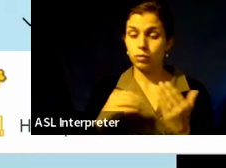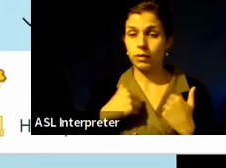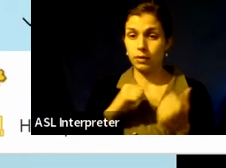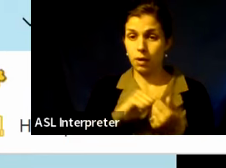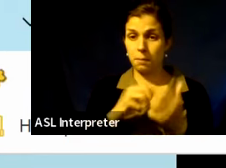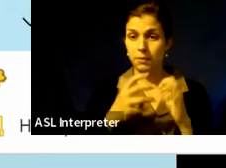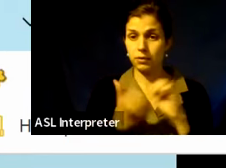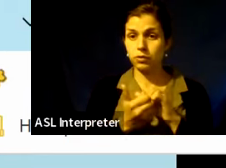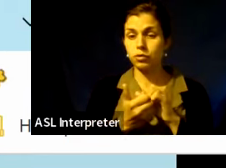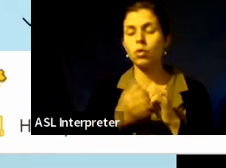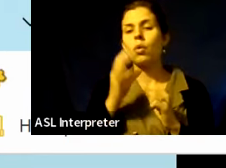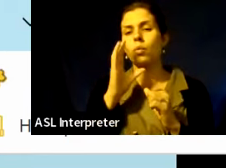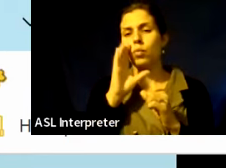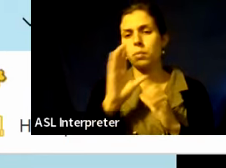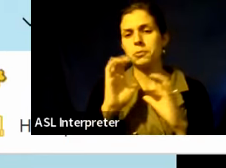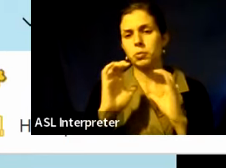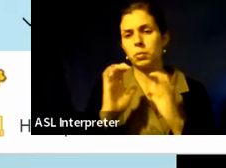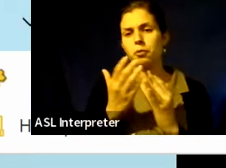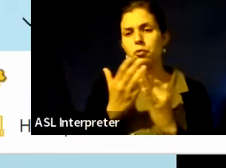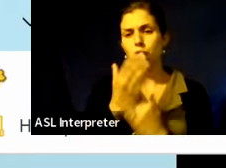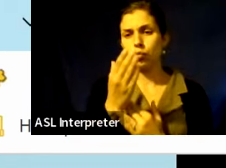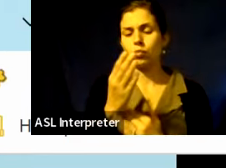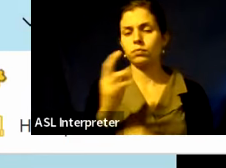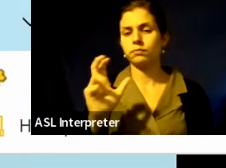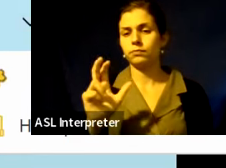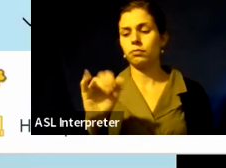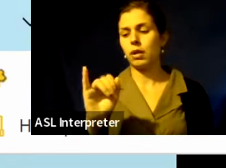with the comments or through the Canvas inbox.